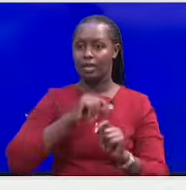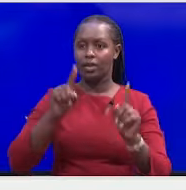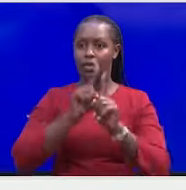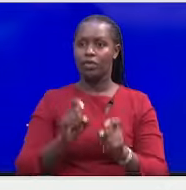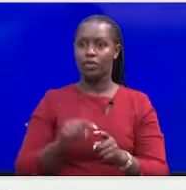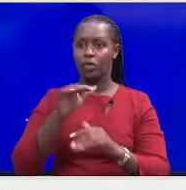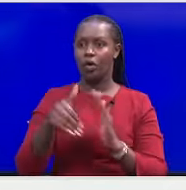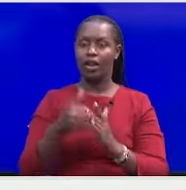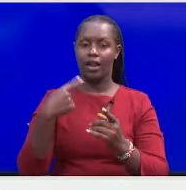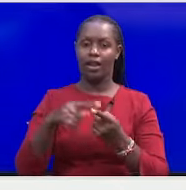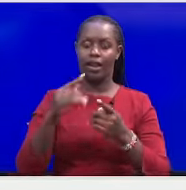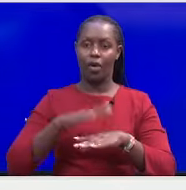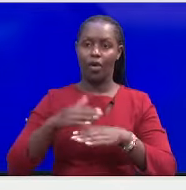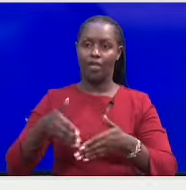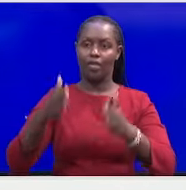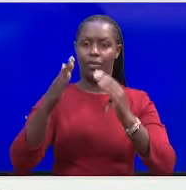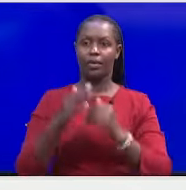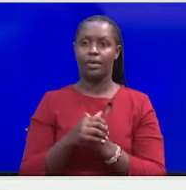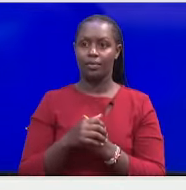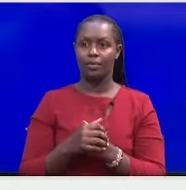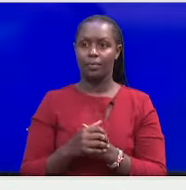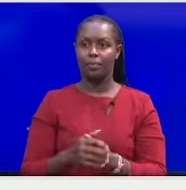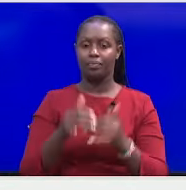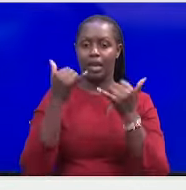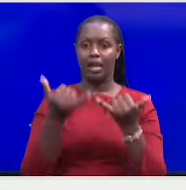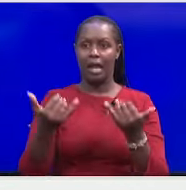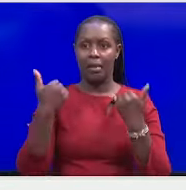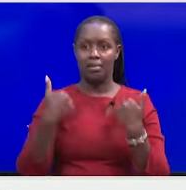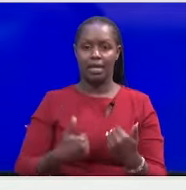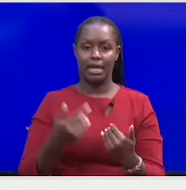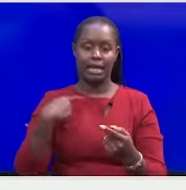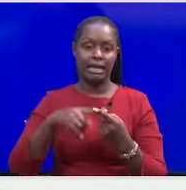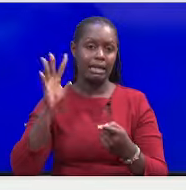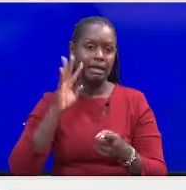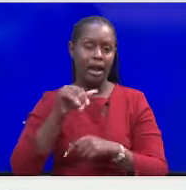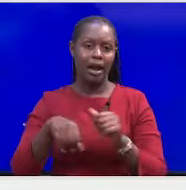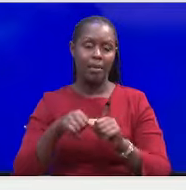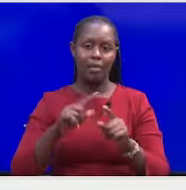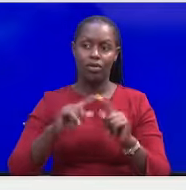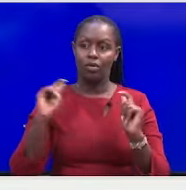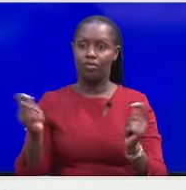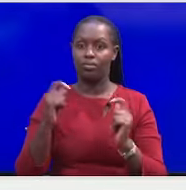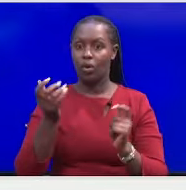namna hiyo iko express. Sasa mimi maneno ya mganga mchawi